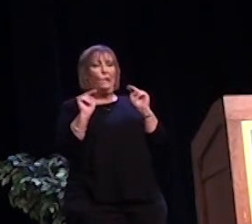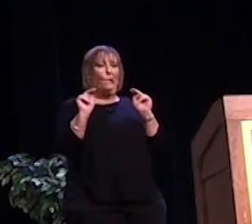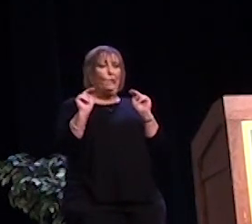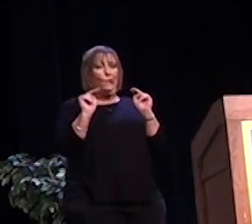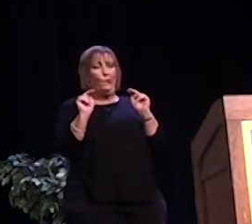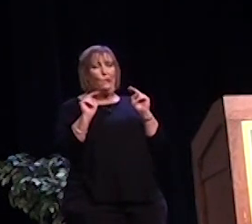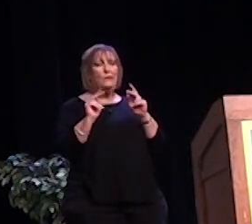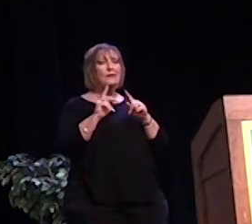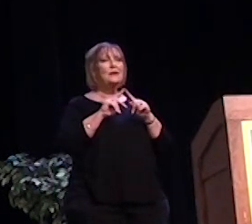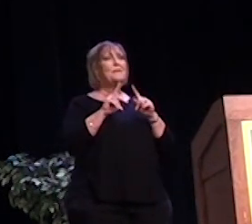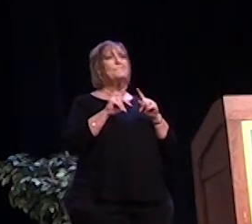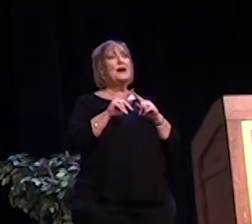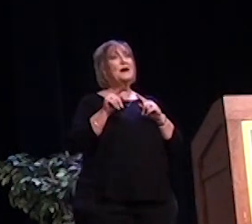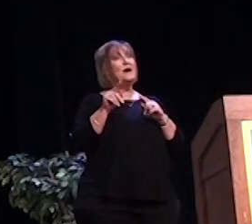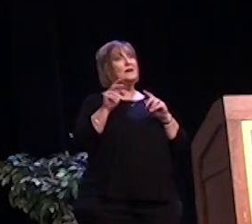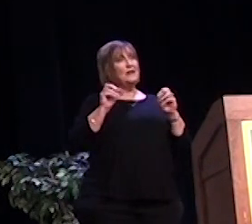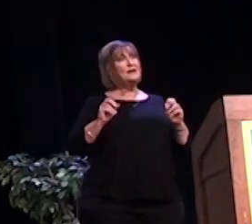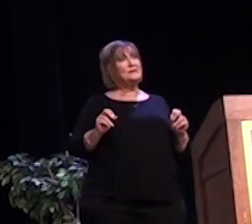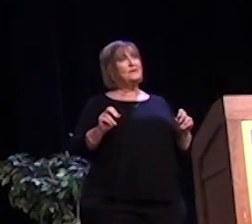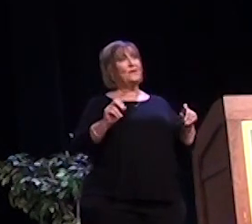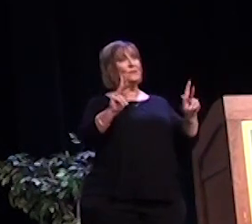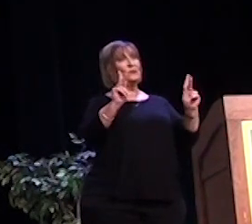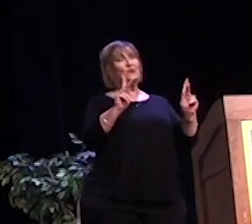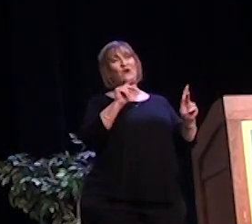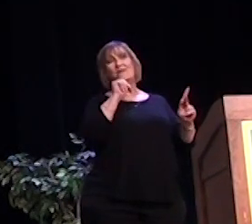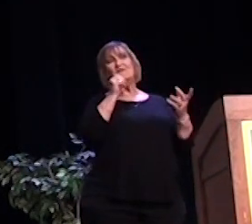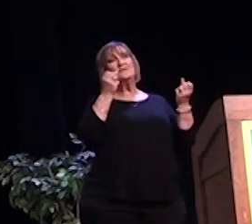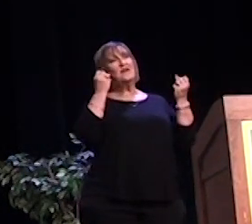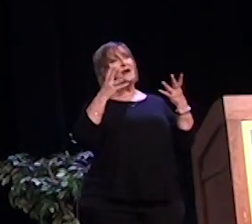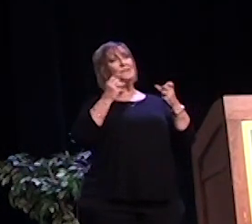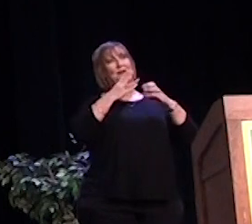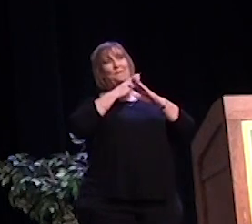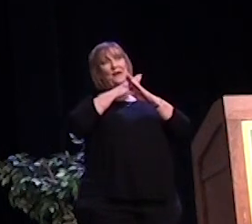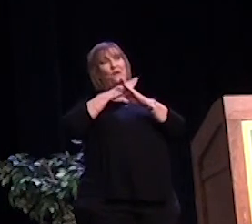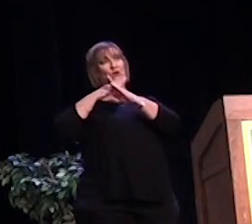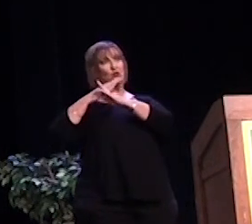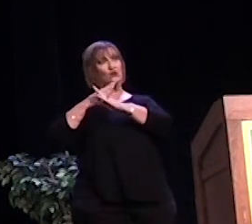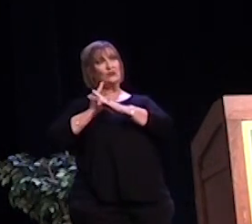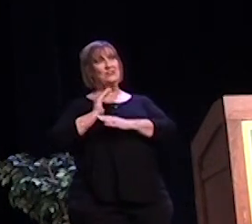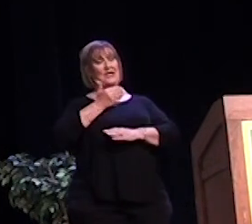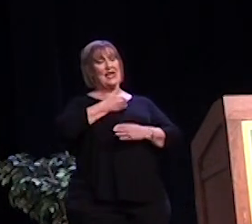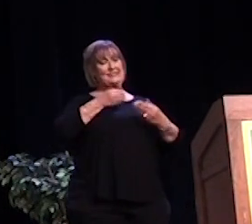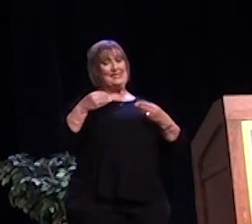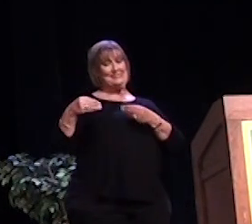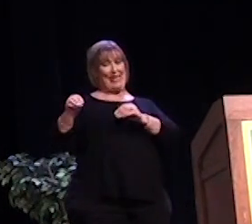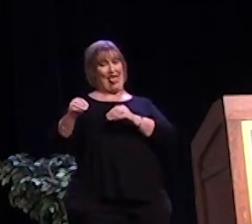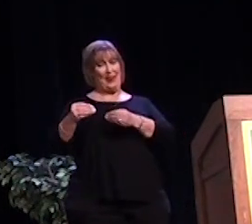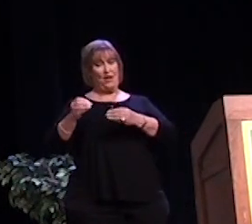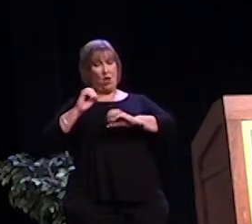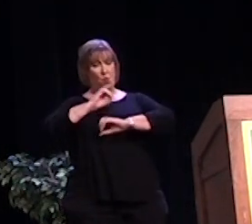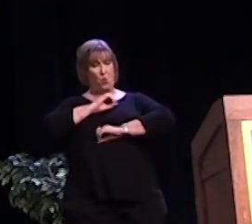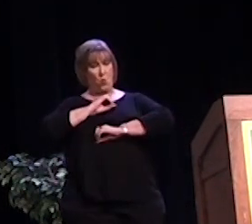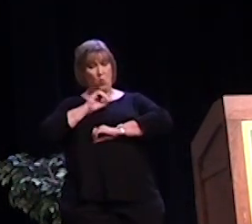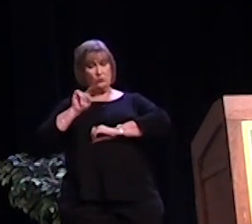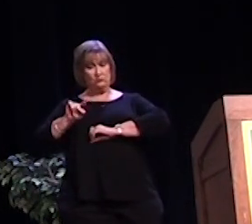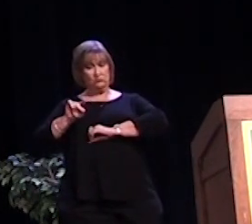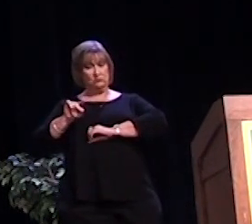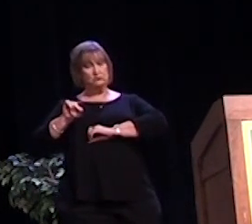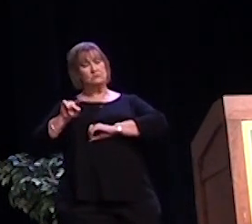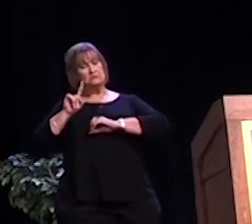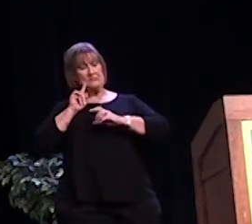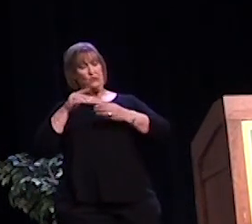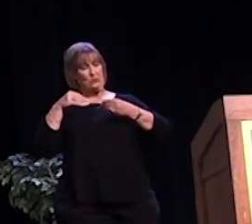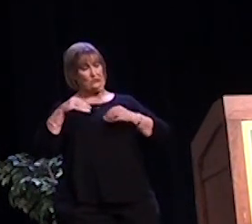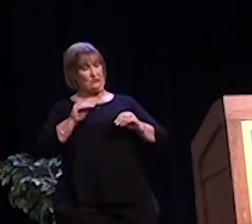getting the word out that is an opportunity. And there aren't a lot of barriers to a park owner selling to the residents. And going back